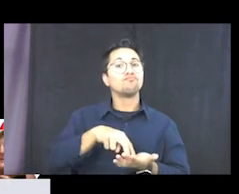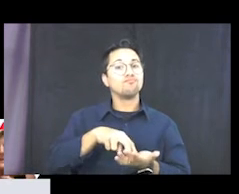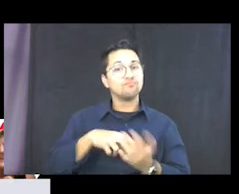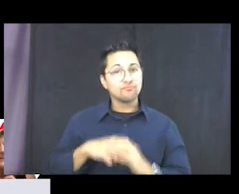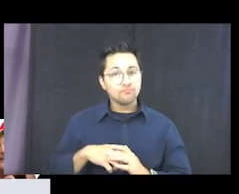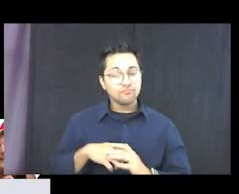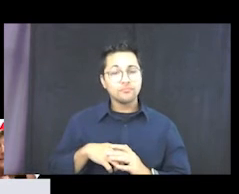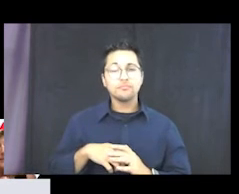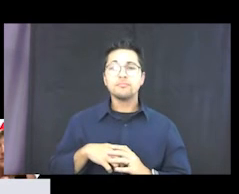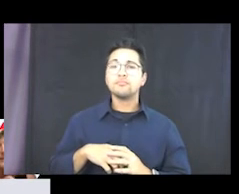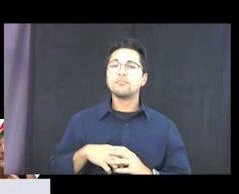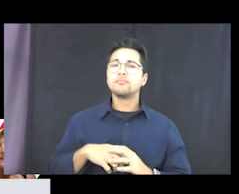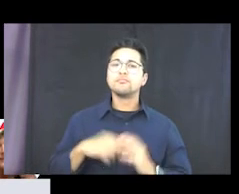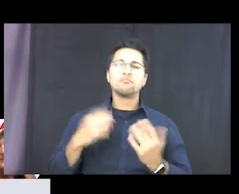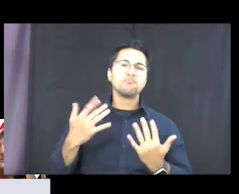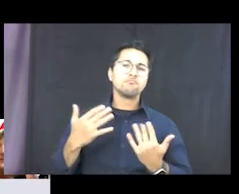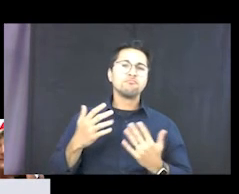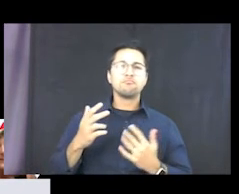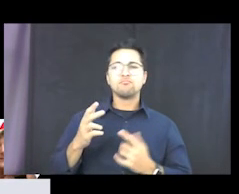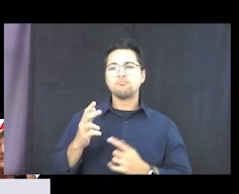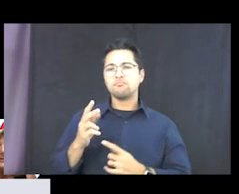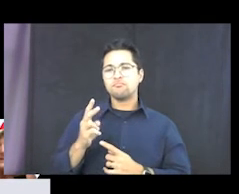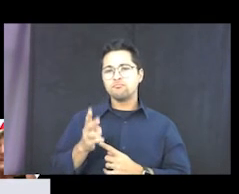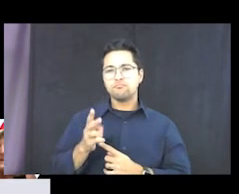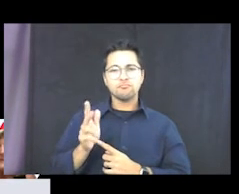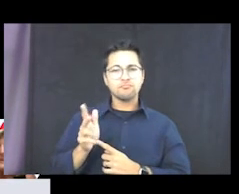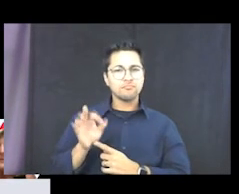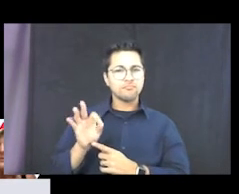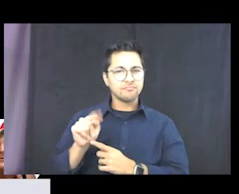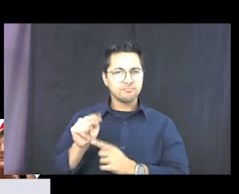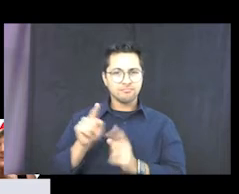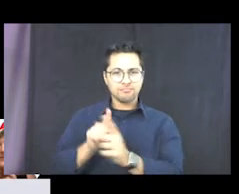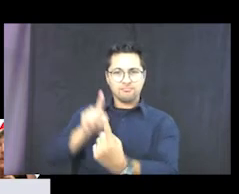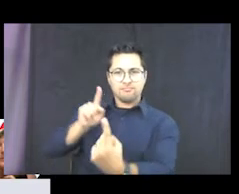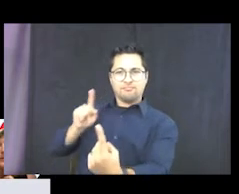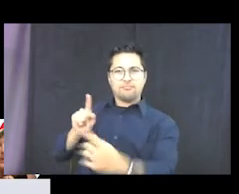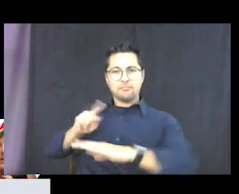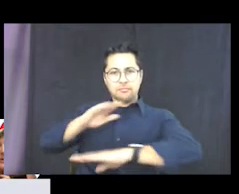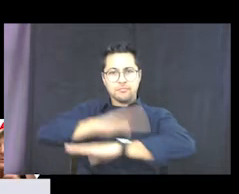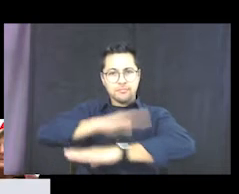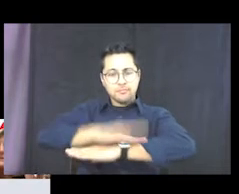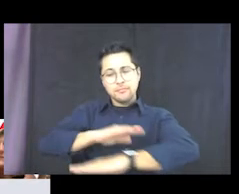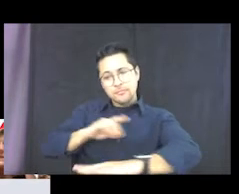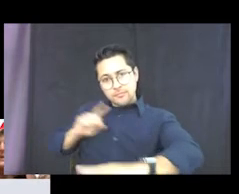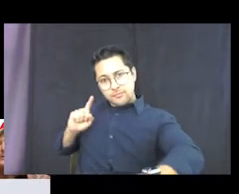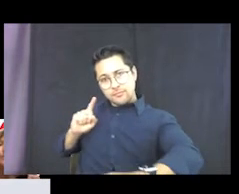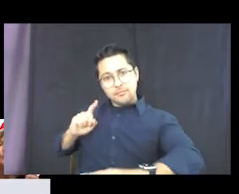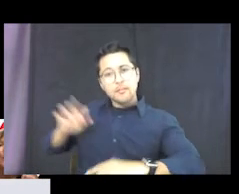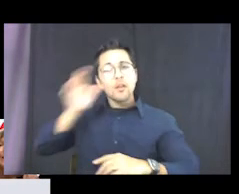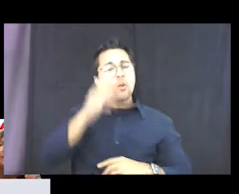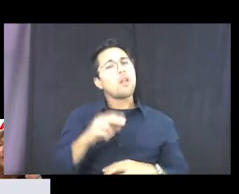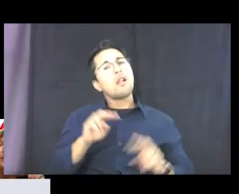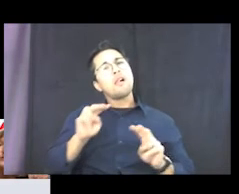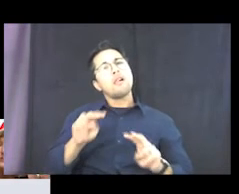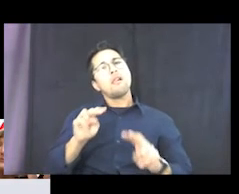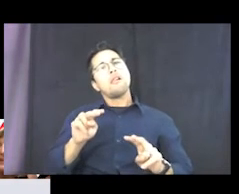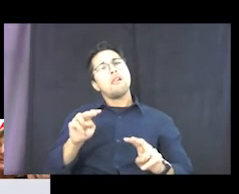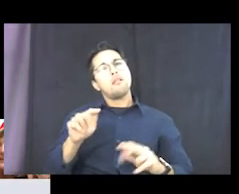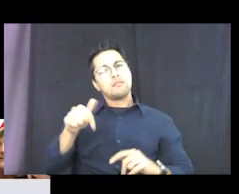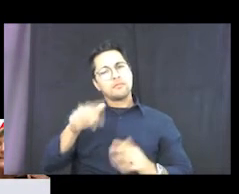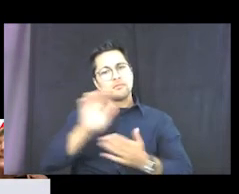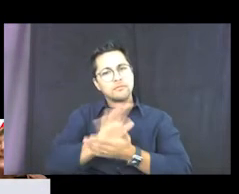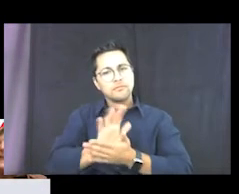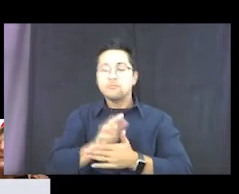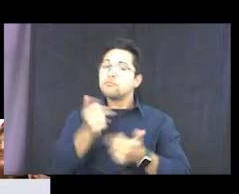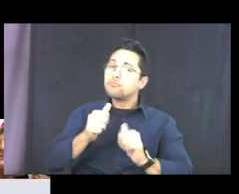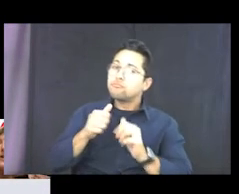give ourselves at least 2 to 3 feet away from our desk, and we're going to follow along with the video and try to follow